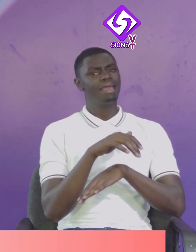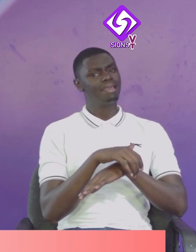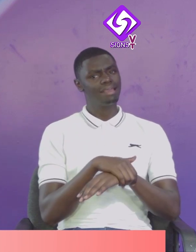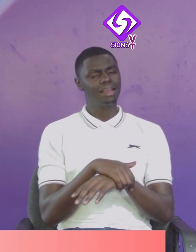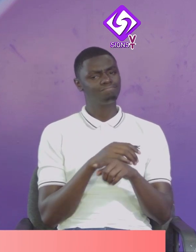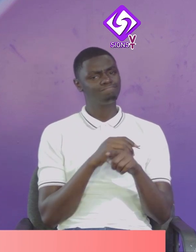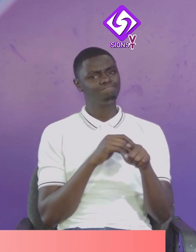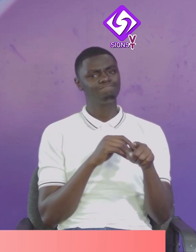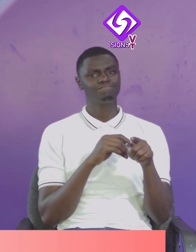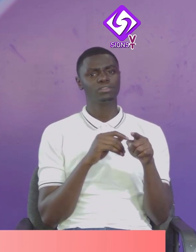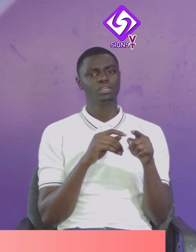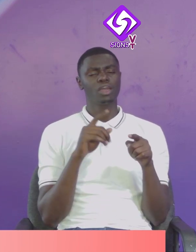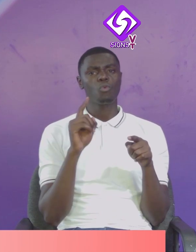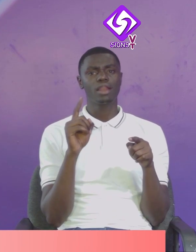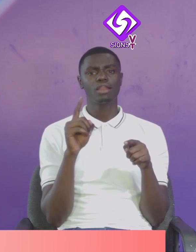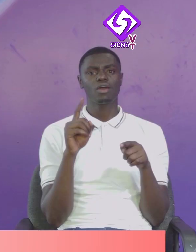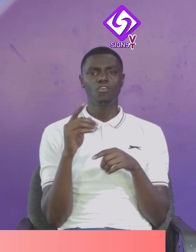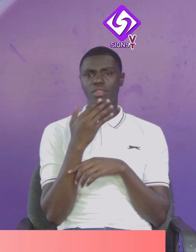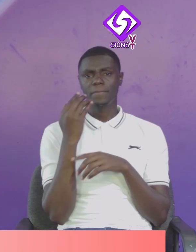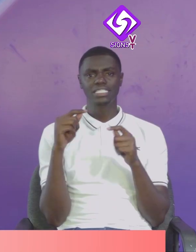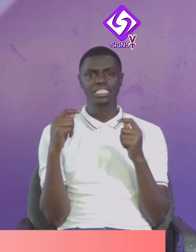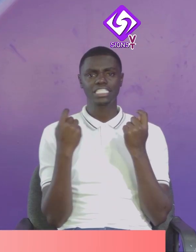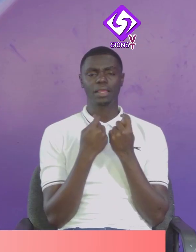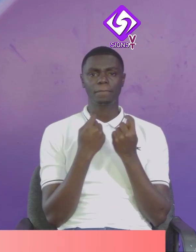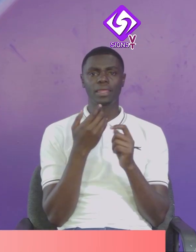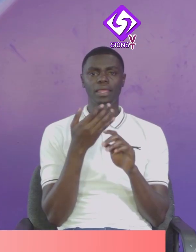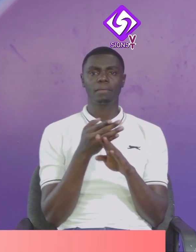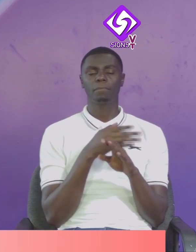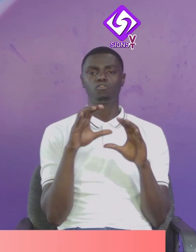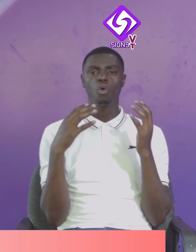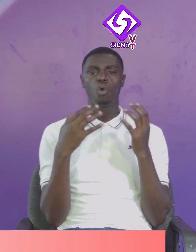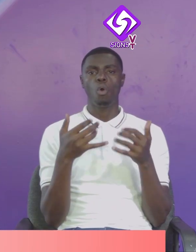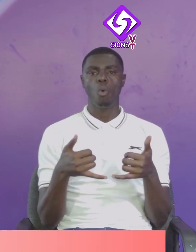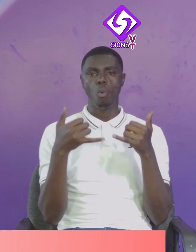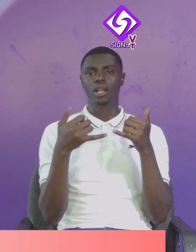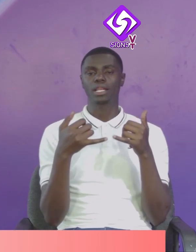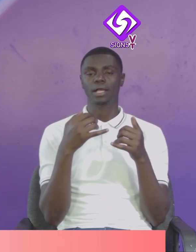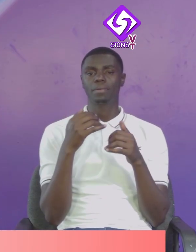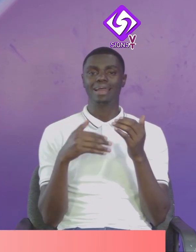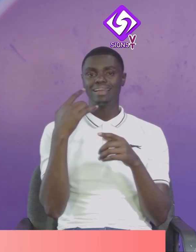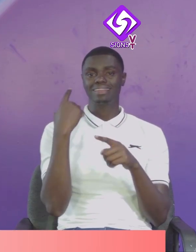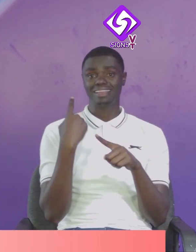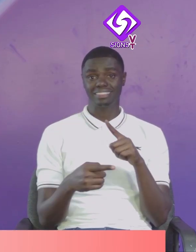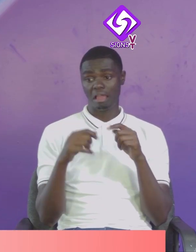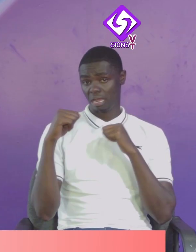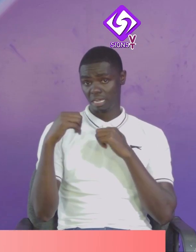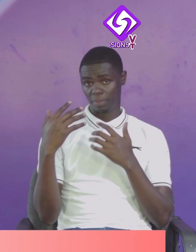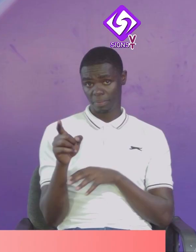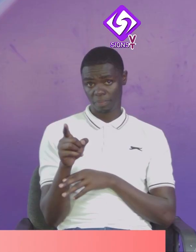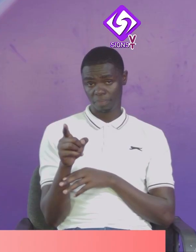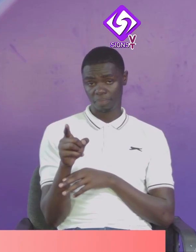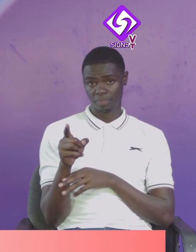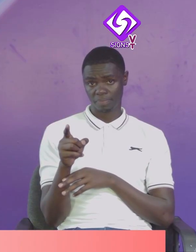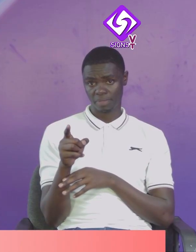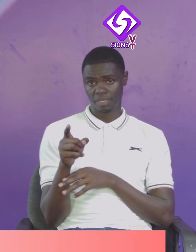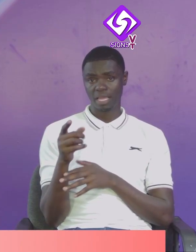the threatening teams ahead of the World Cup next year. Would you agree? I agree. Yes, and